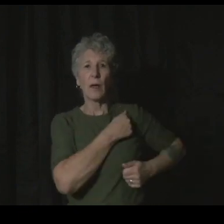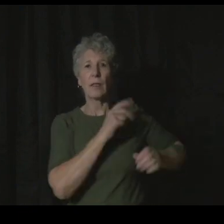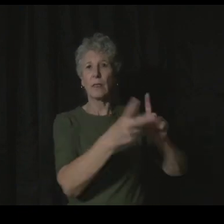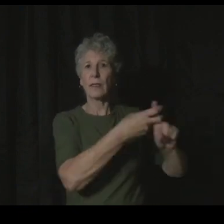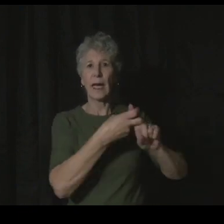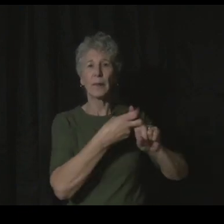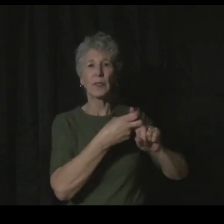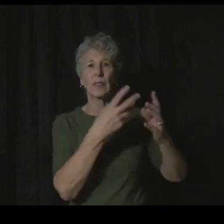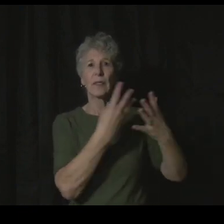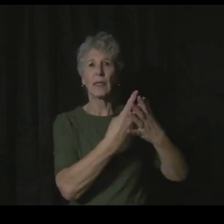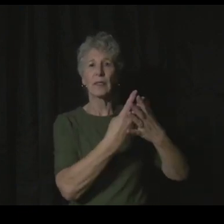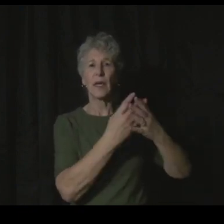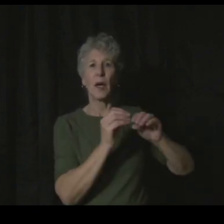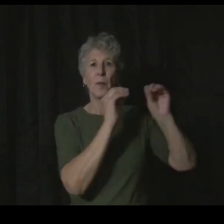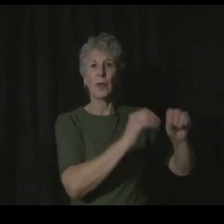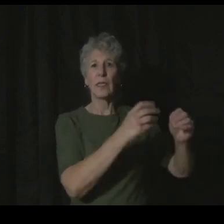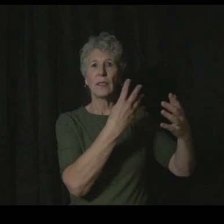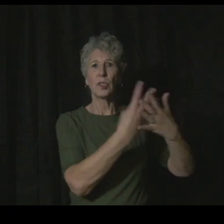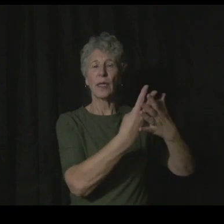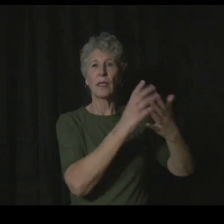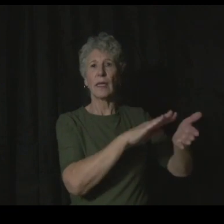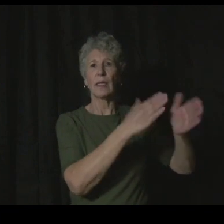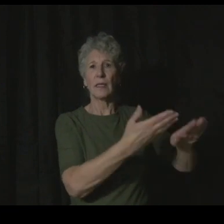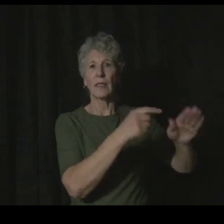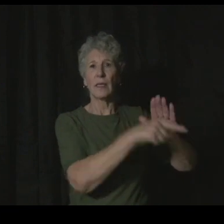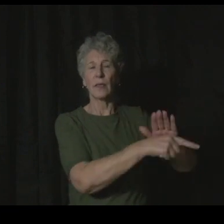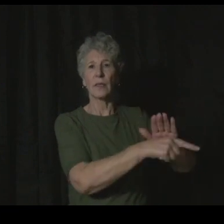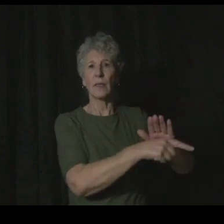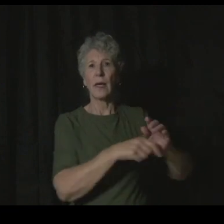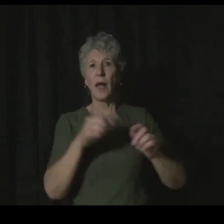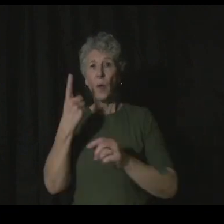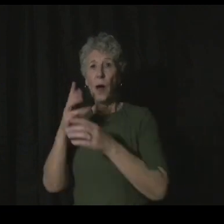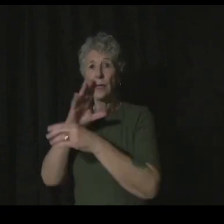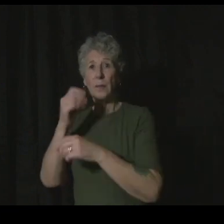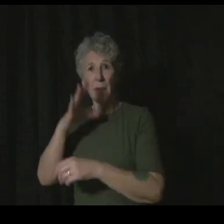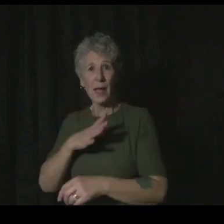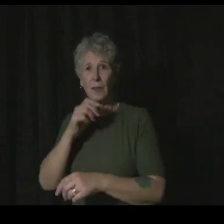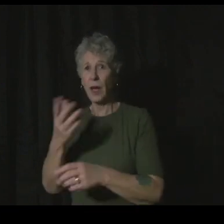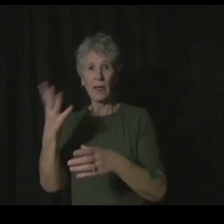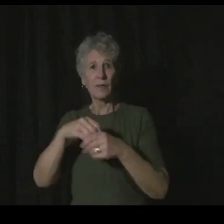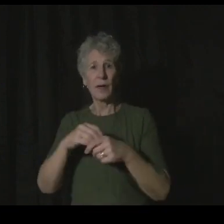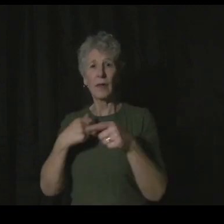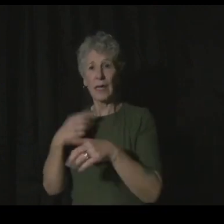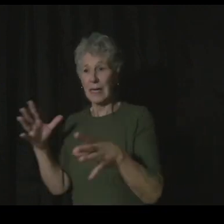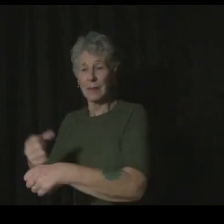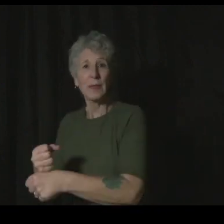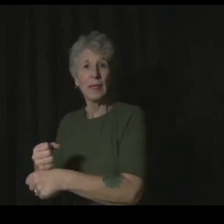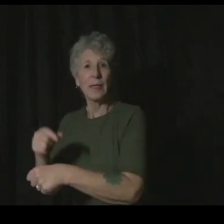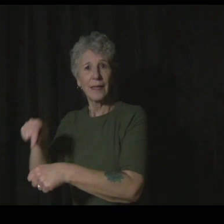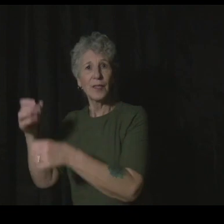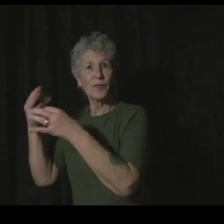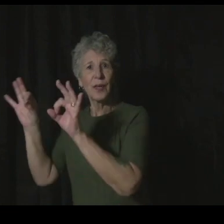captured, convicted, and put in the electric chair to die. The one man who was not involved goes